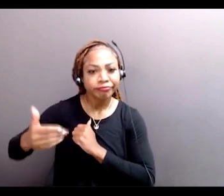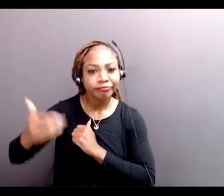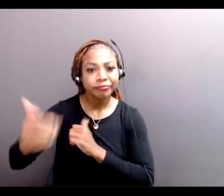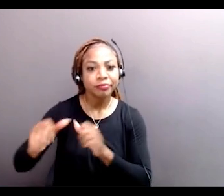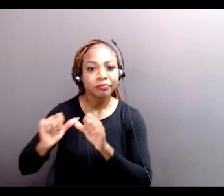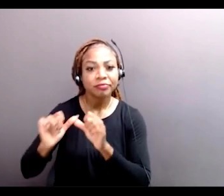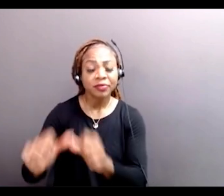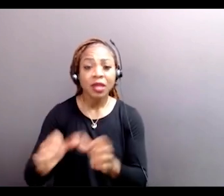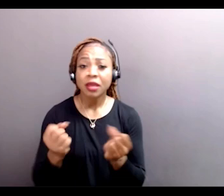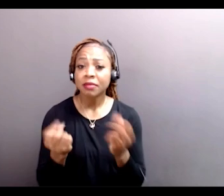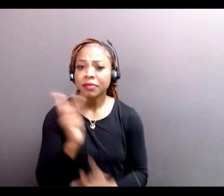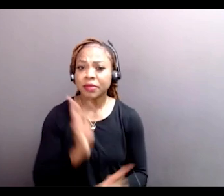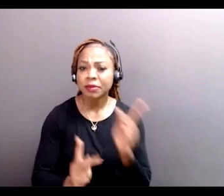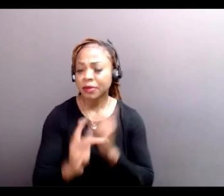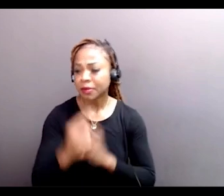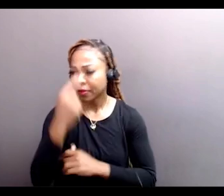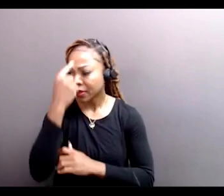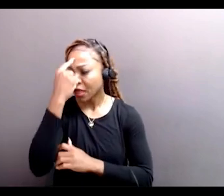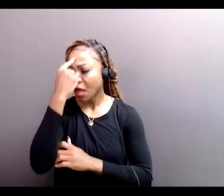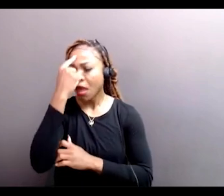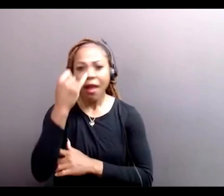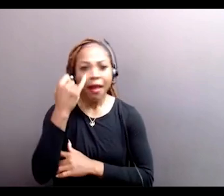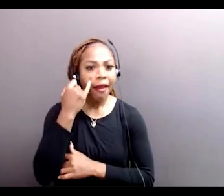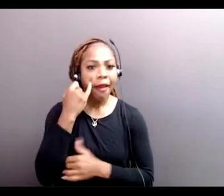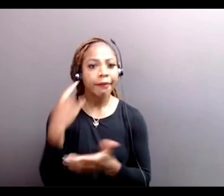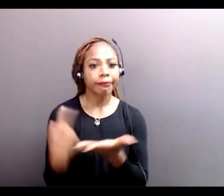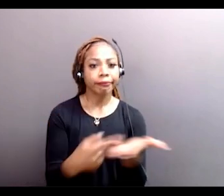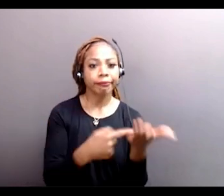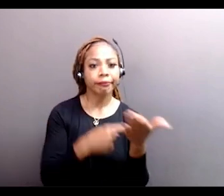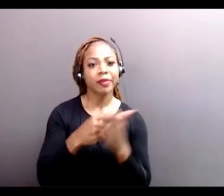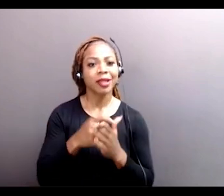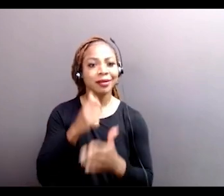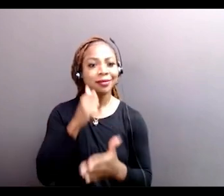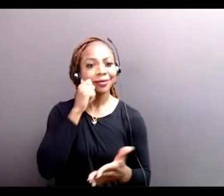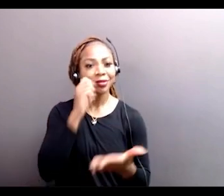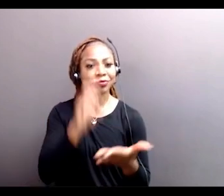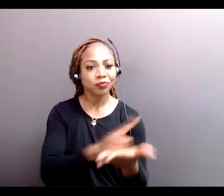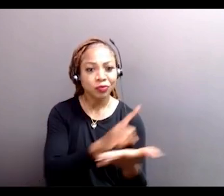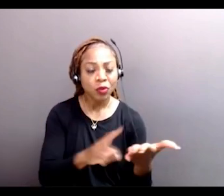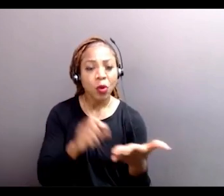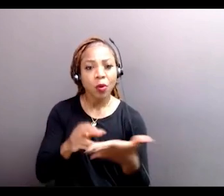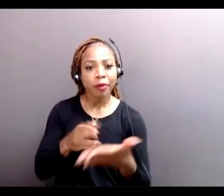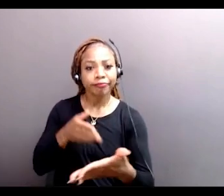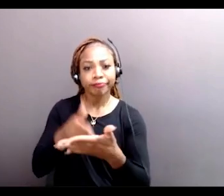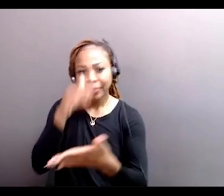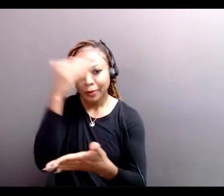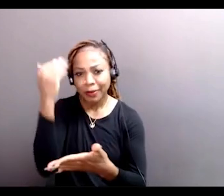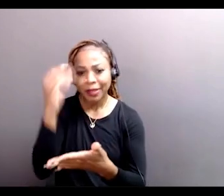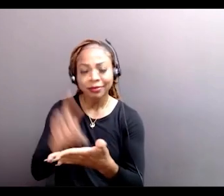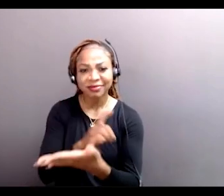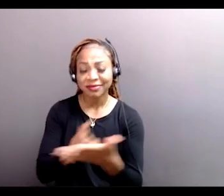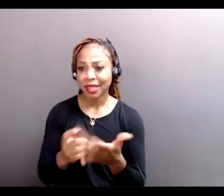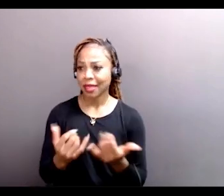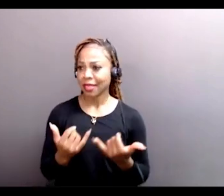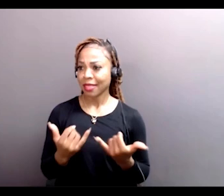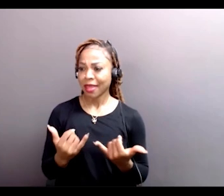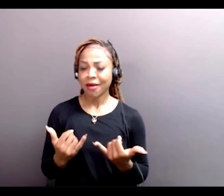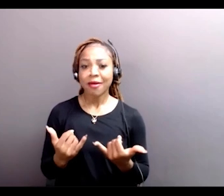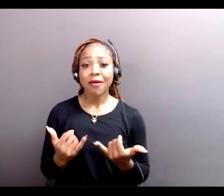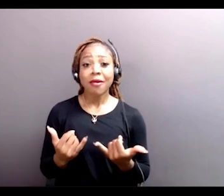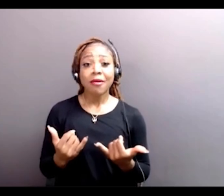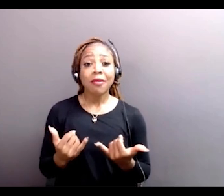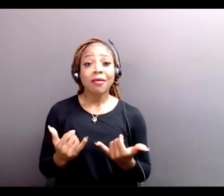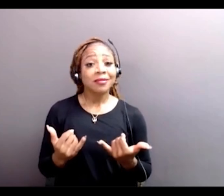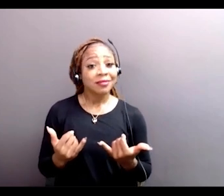like to think that if we can just talk about racism right now, anti-Black racism in this moment, but anti-Black racism in